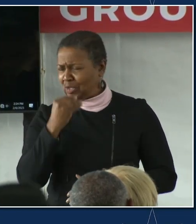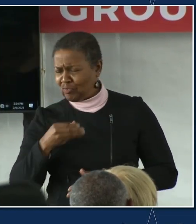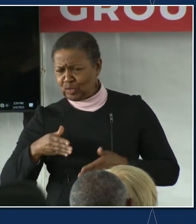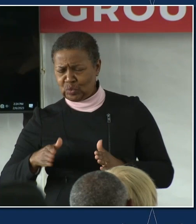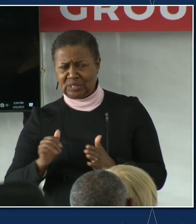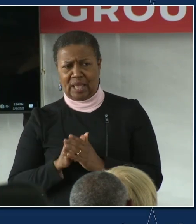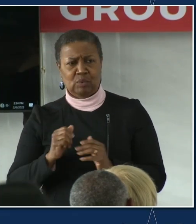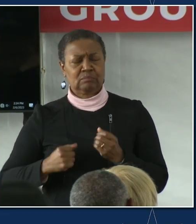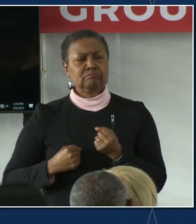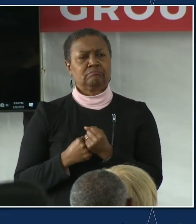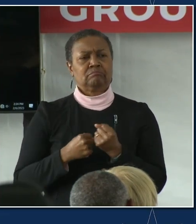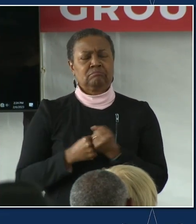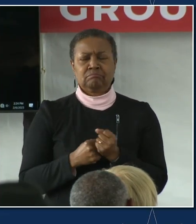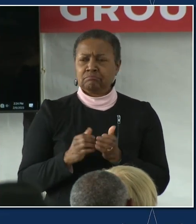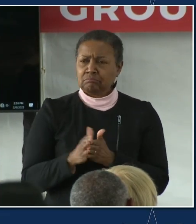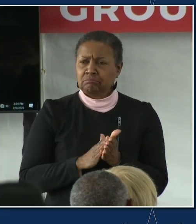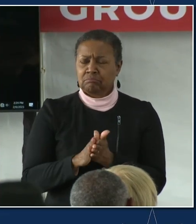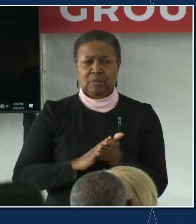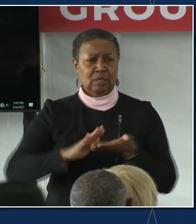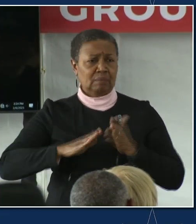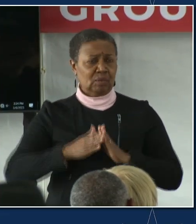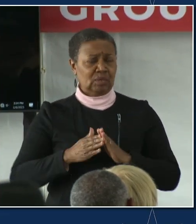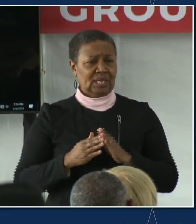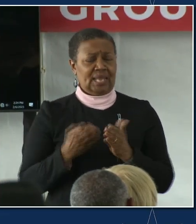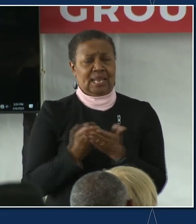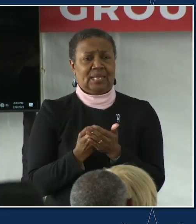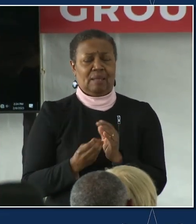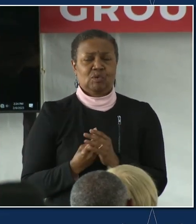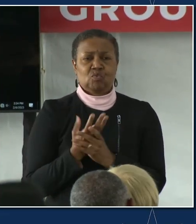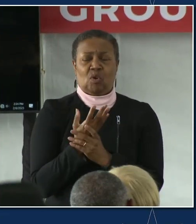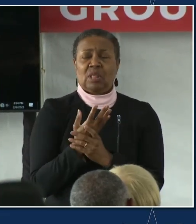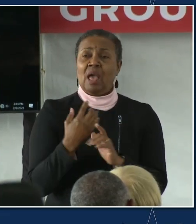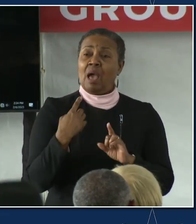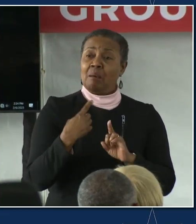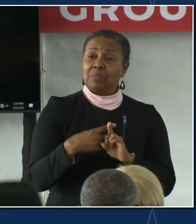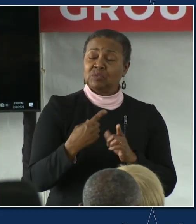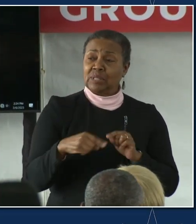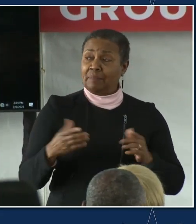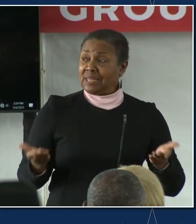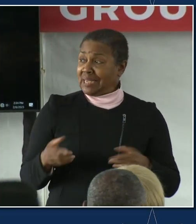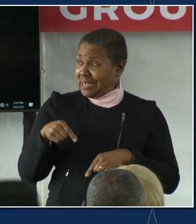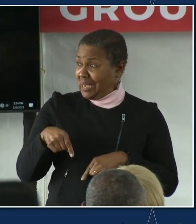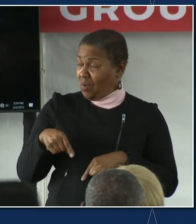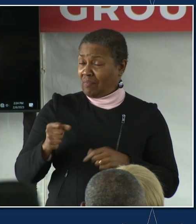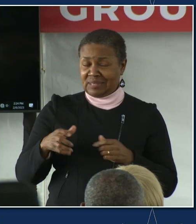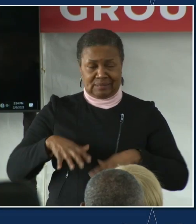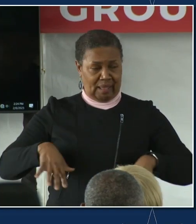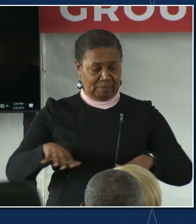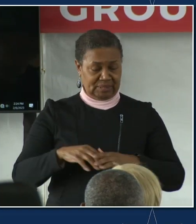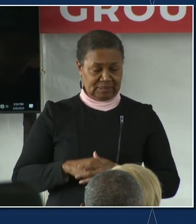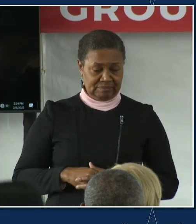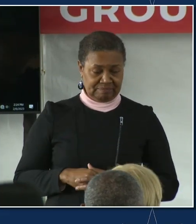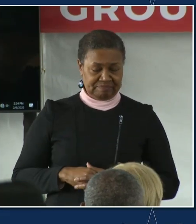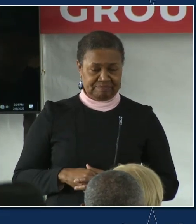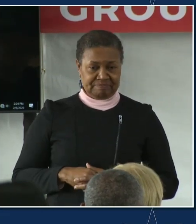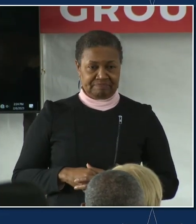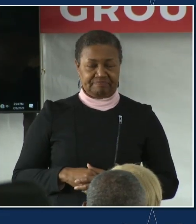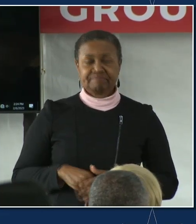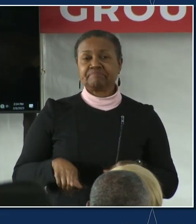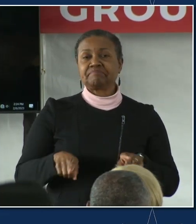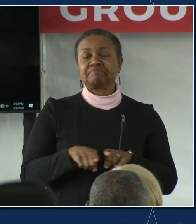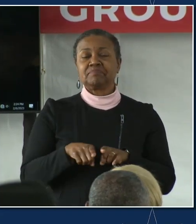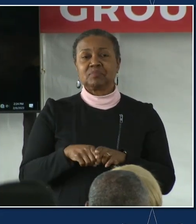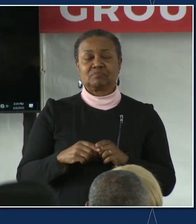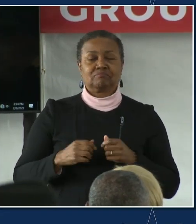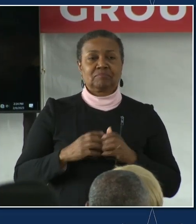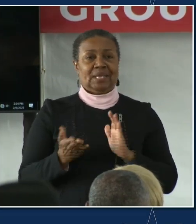that will foster community and economic growth and add to what's happening here on this campus, as well as